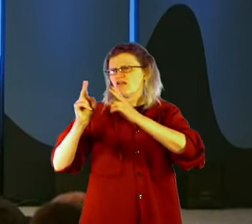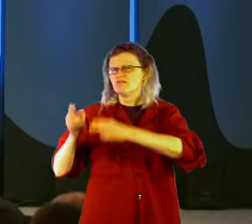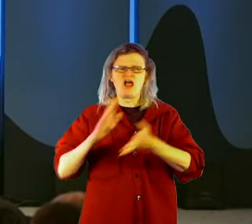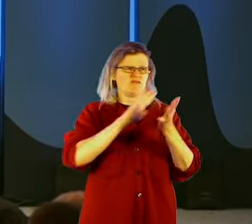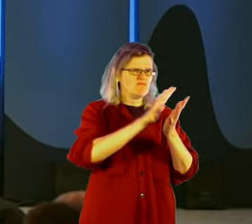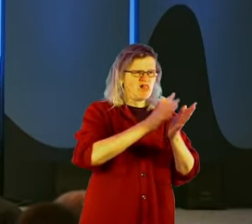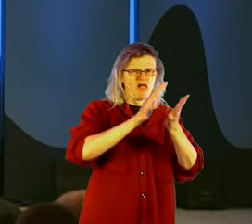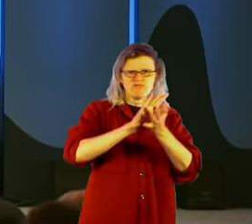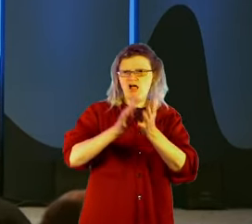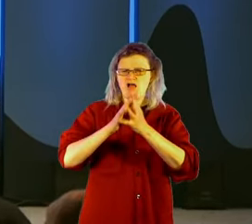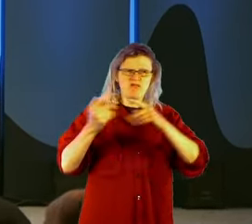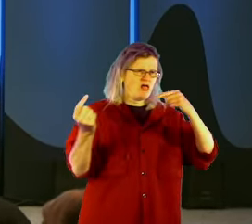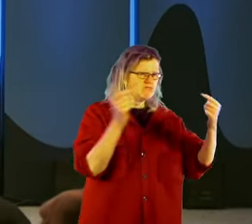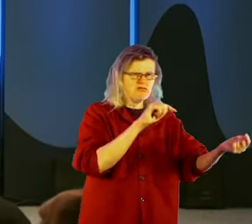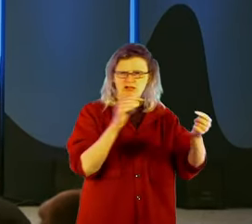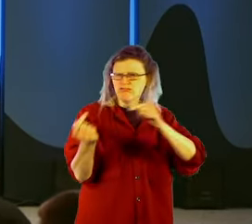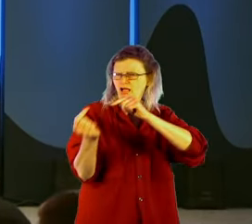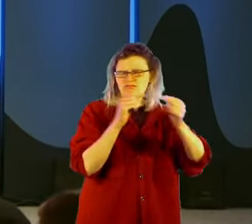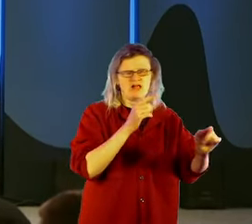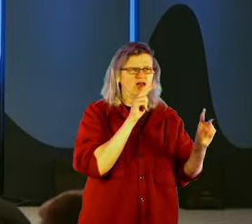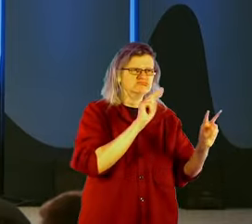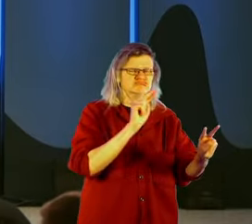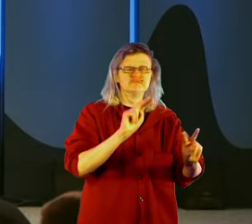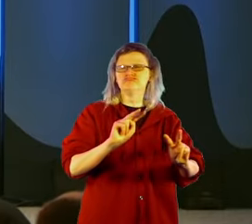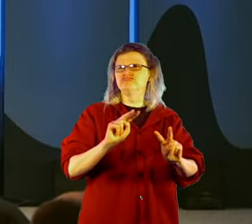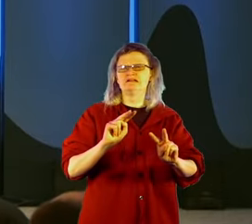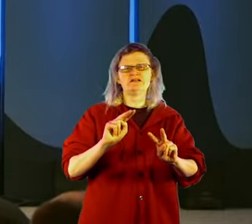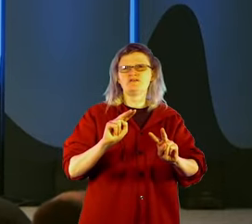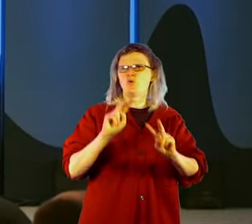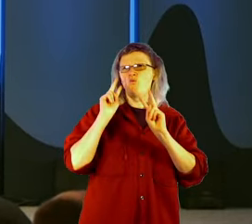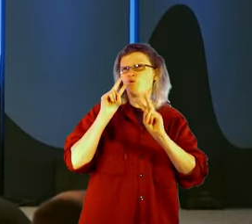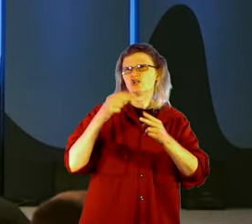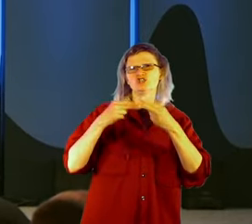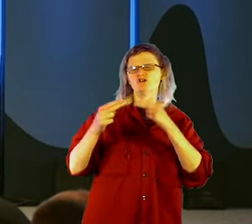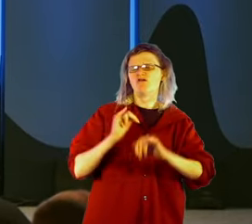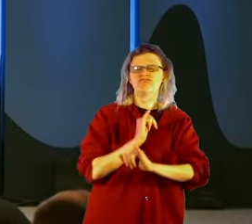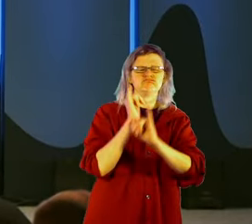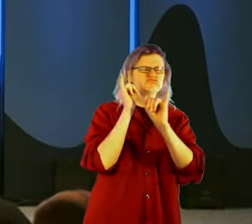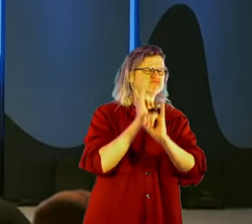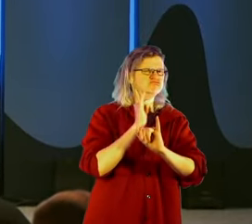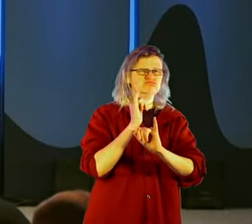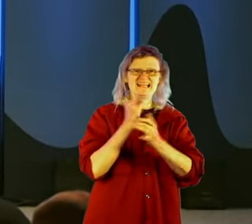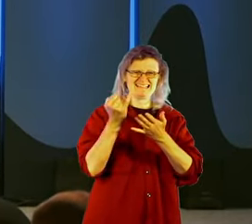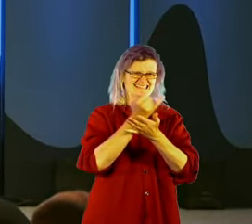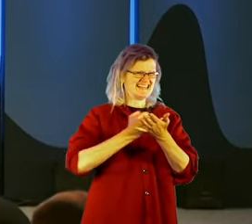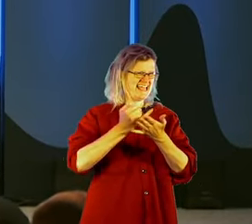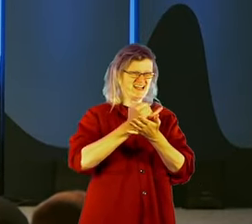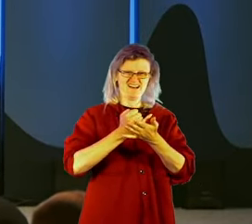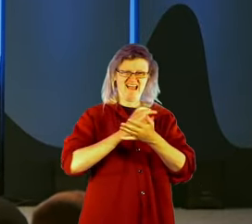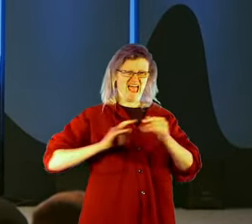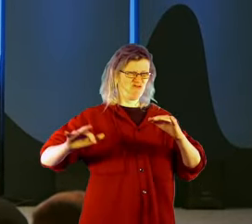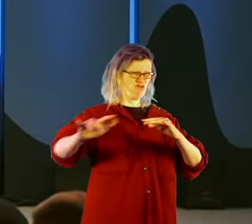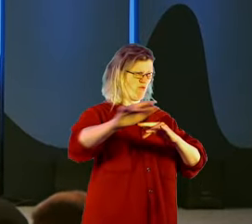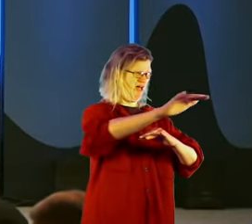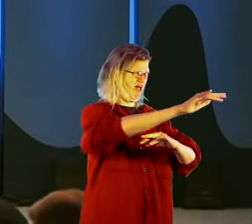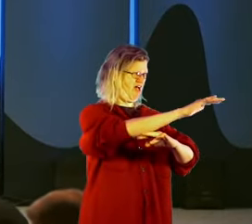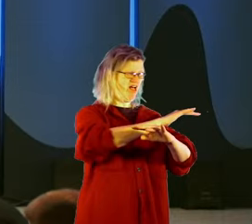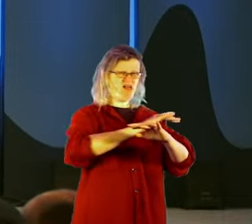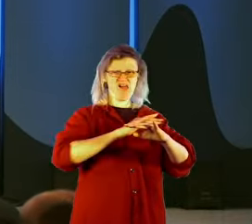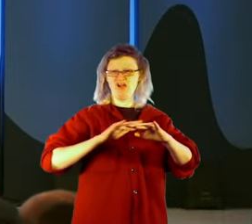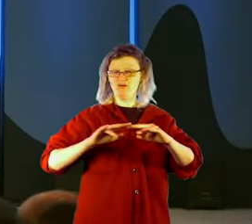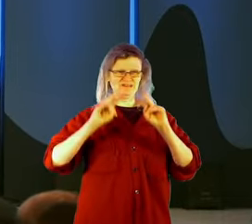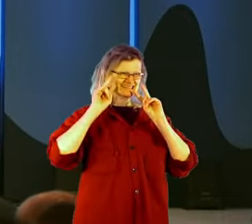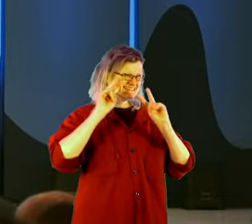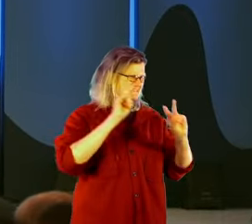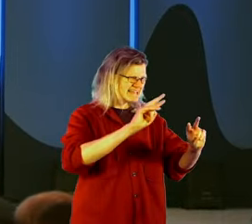destruction, conflict. It's sin, isn't it? Sin is everywhere. Everywhere around us, we see